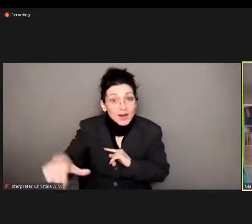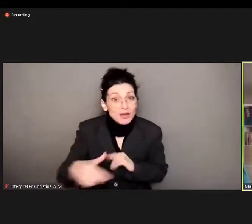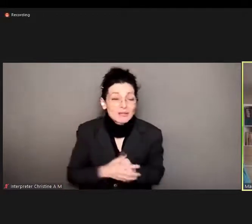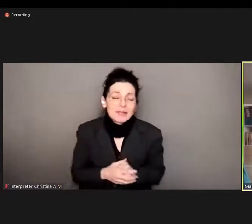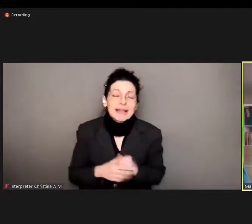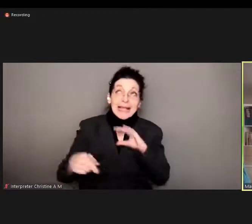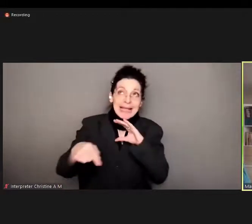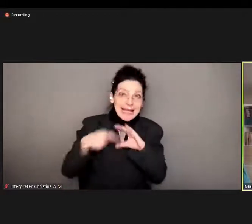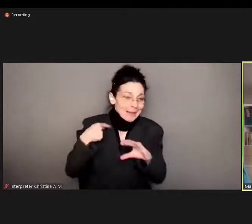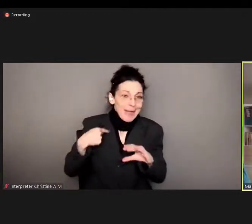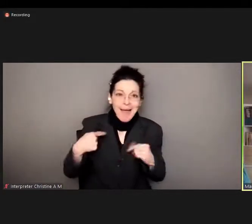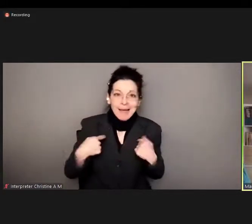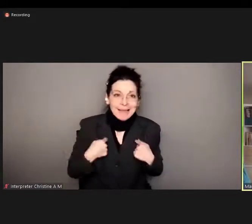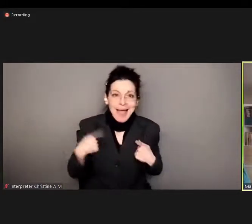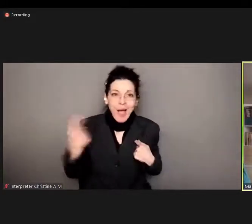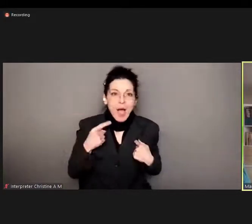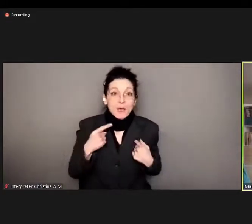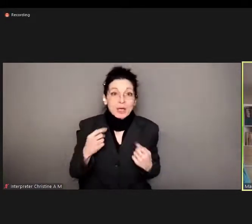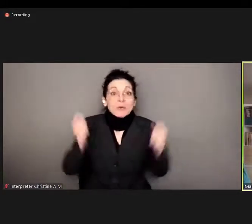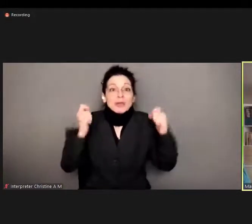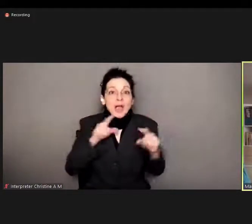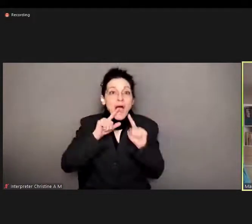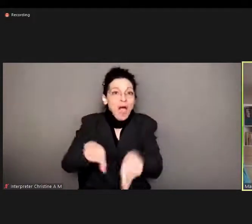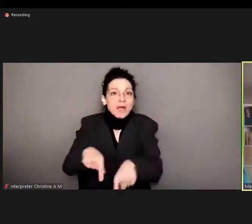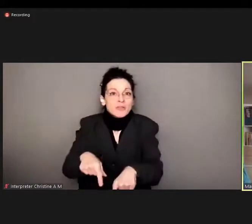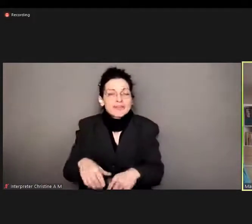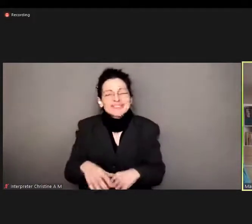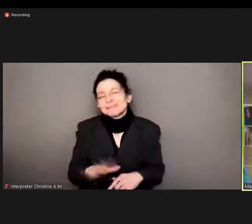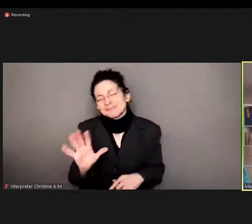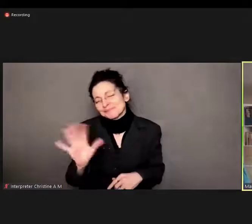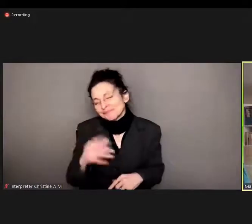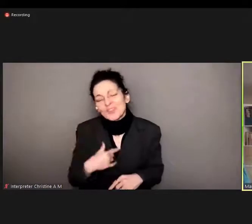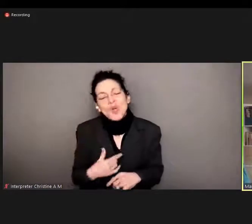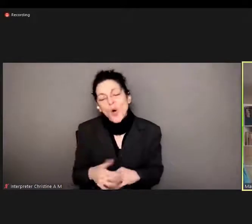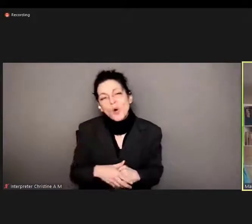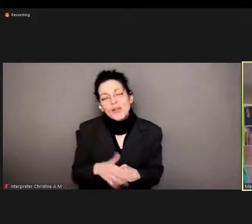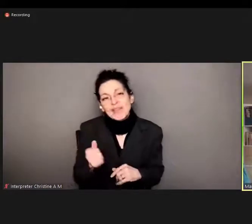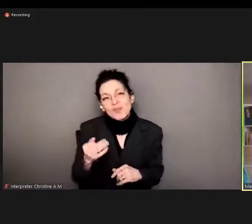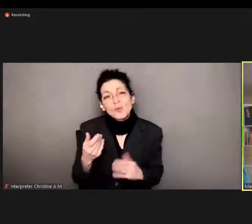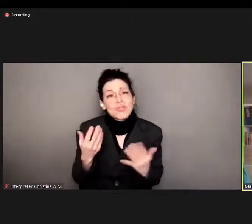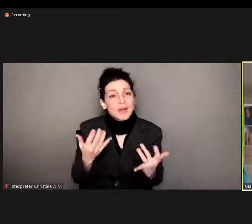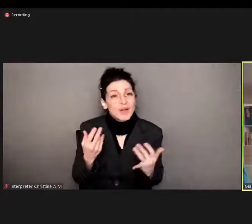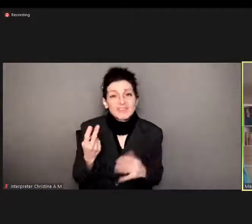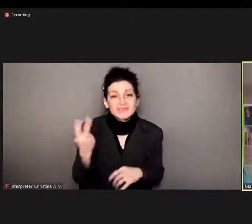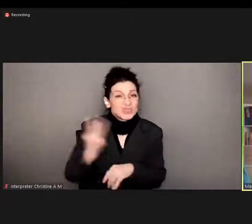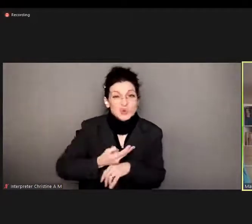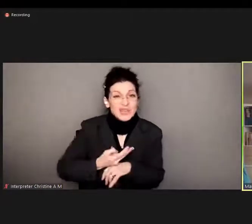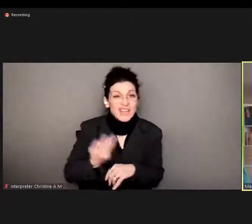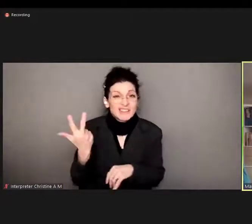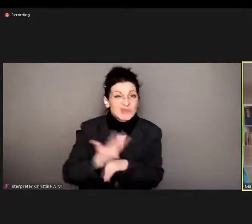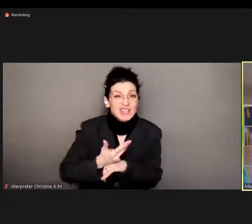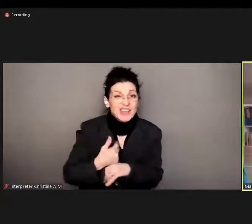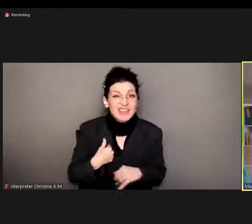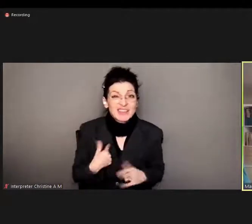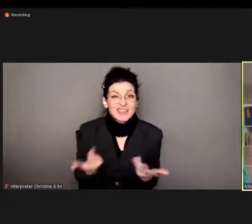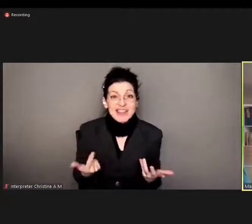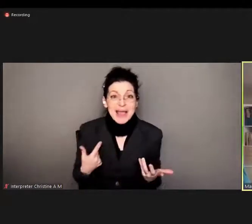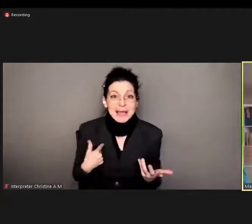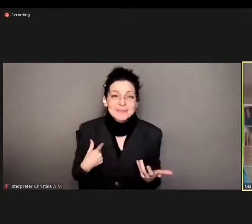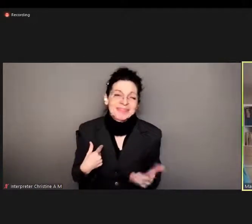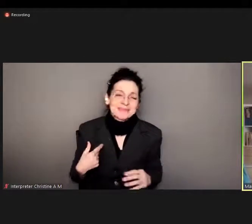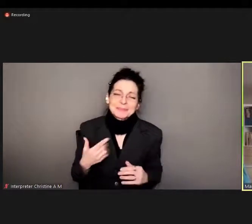if you send me an email and I have an answer within a couple of days, please just resend the email. I promise I wanted to answer it.